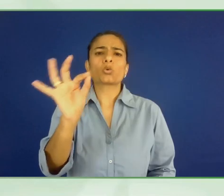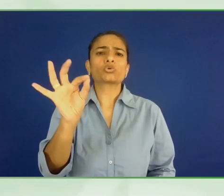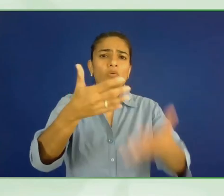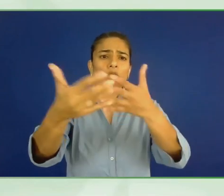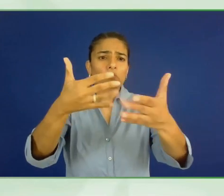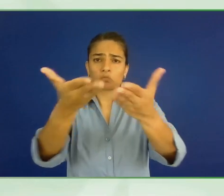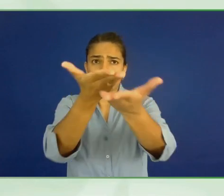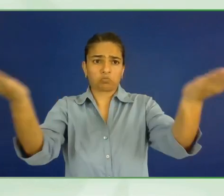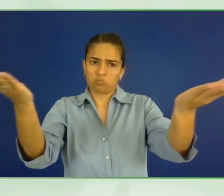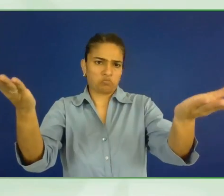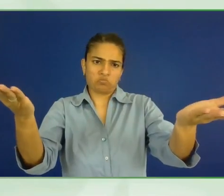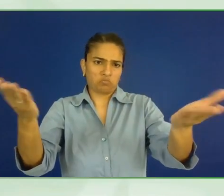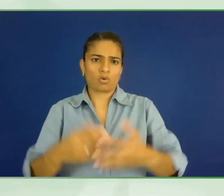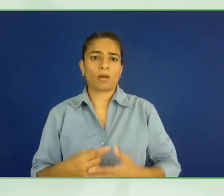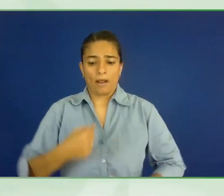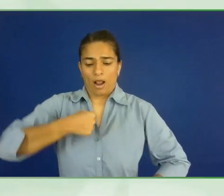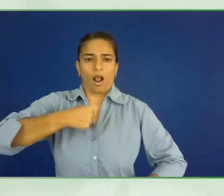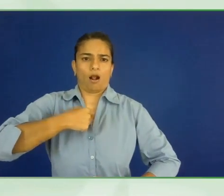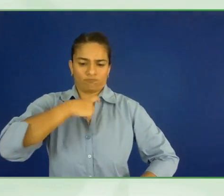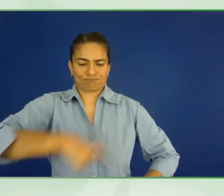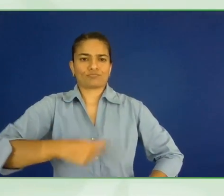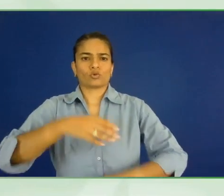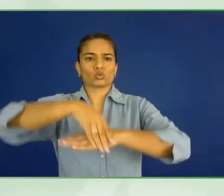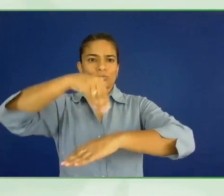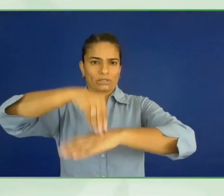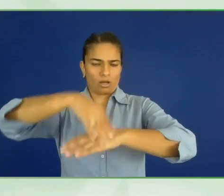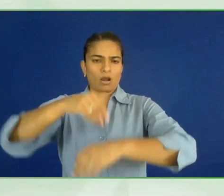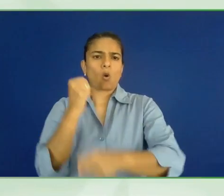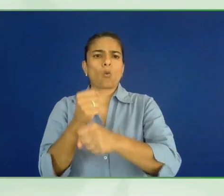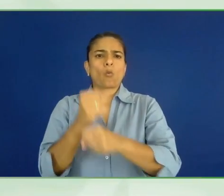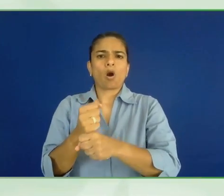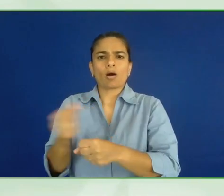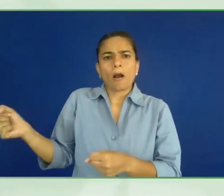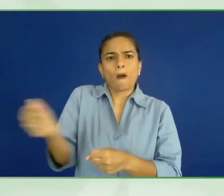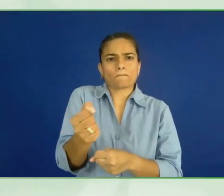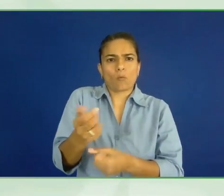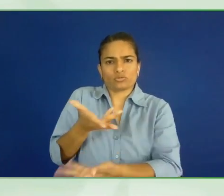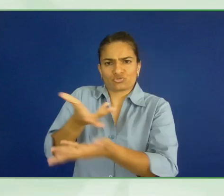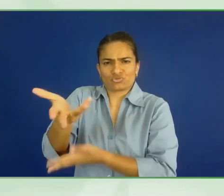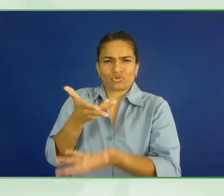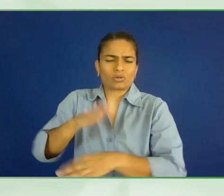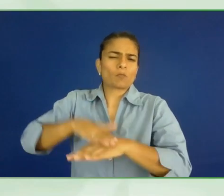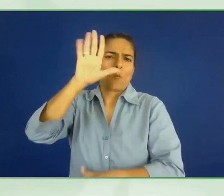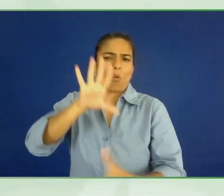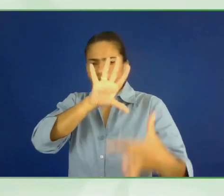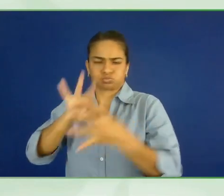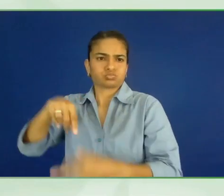in Sweden. In a Swedish context, there are significant